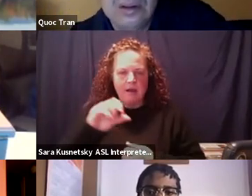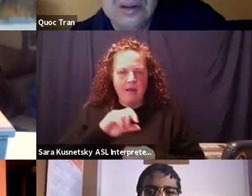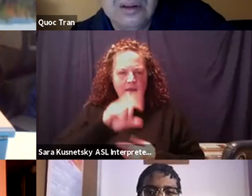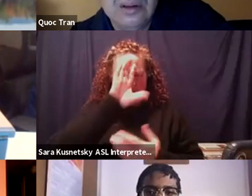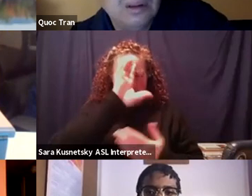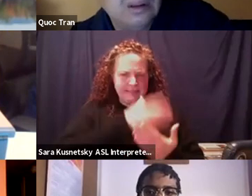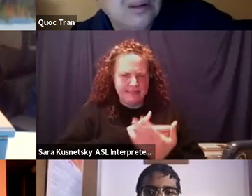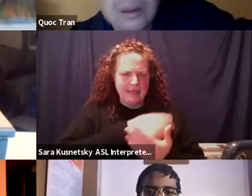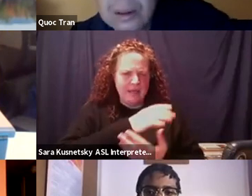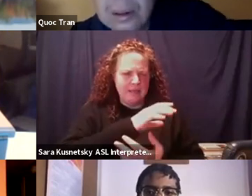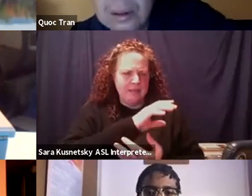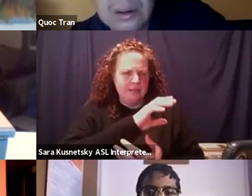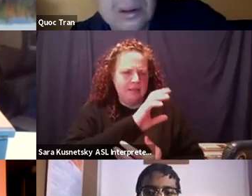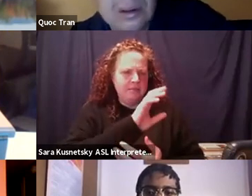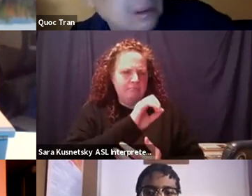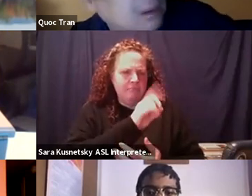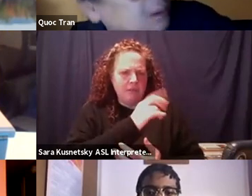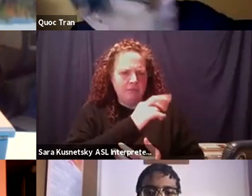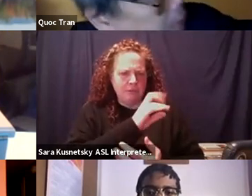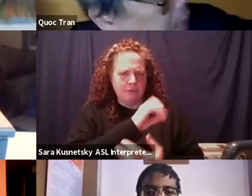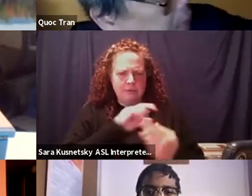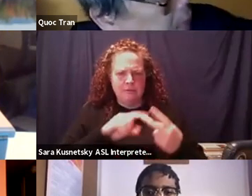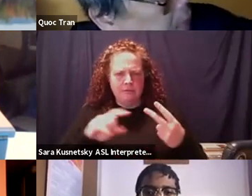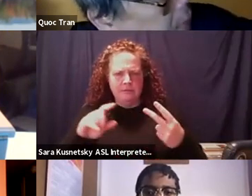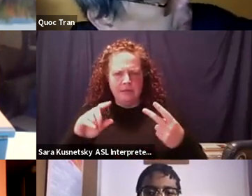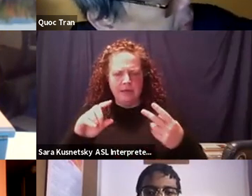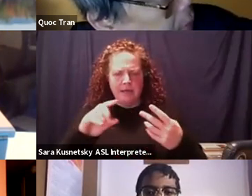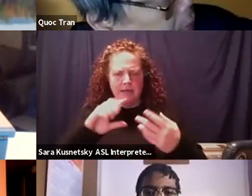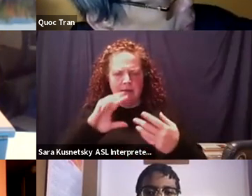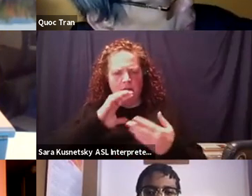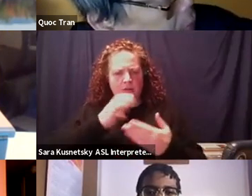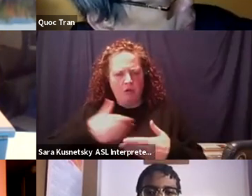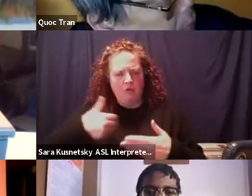daughter in K-1 at Beethoven. I'm an active member of both school committee, and